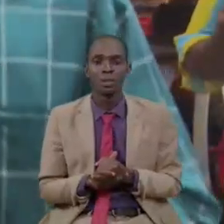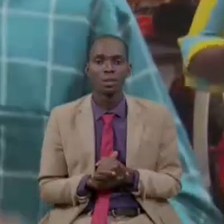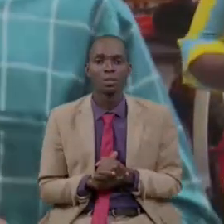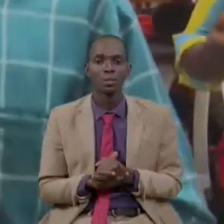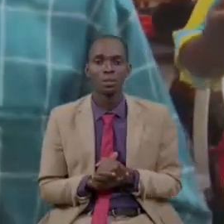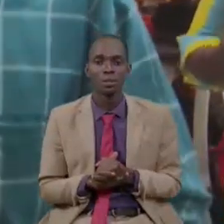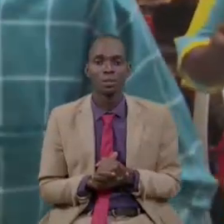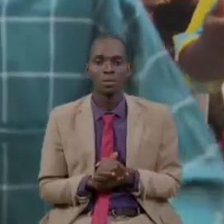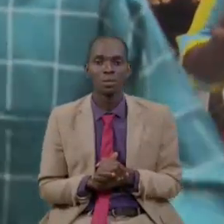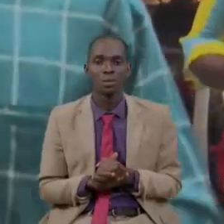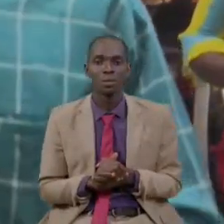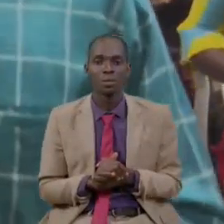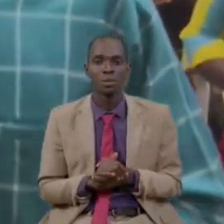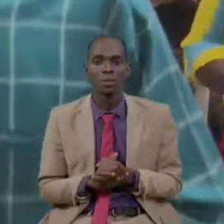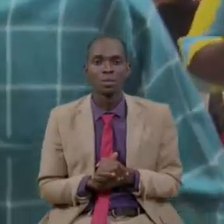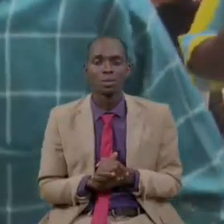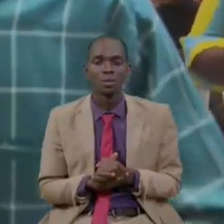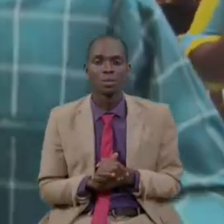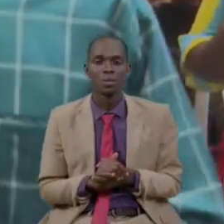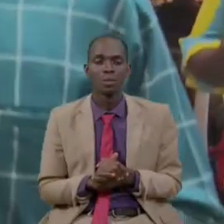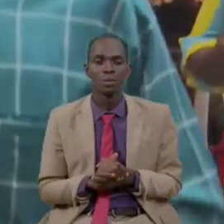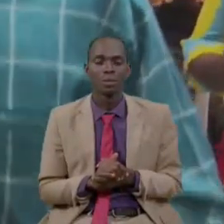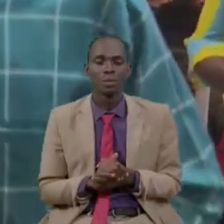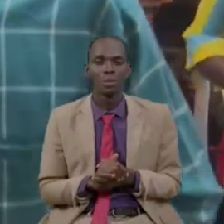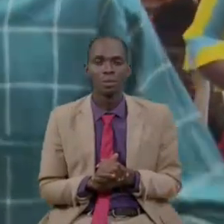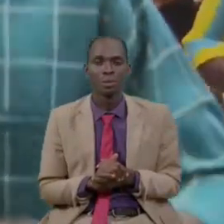Not fleshly fellowship. Focus.